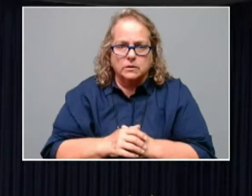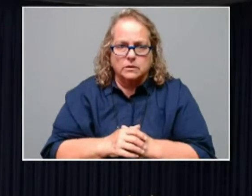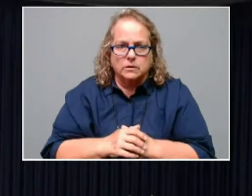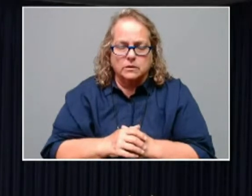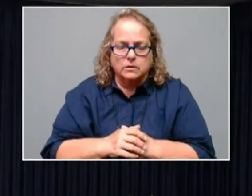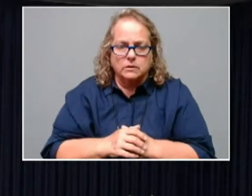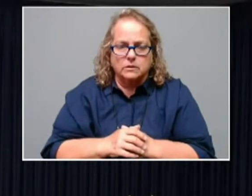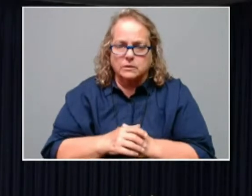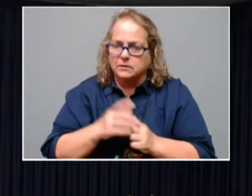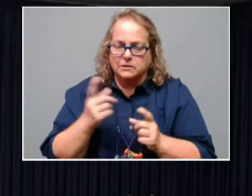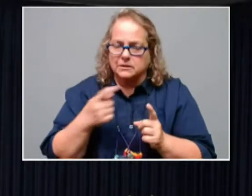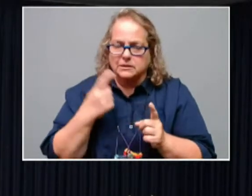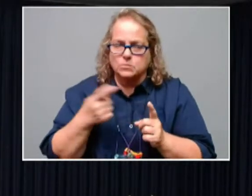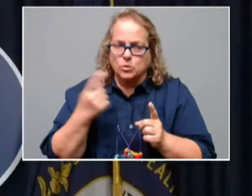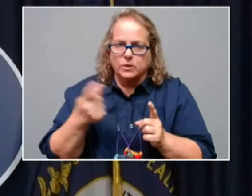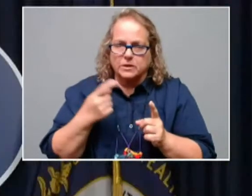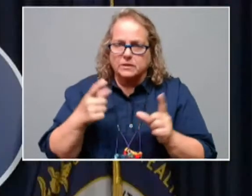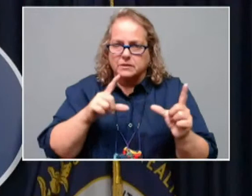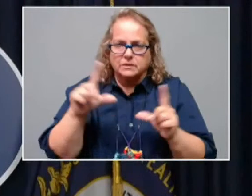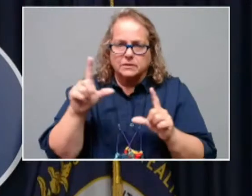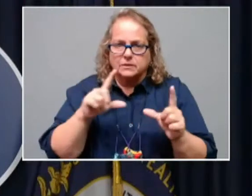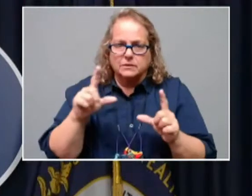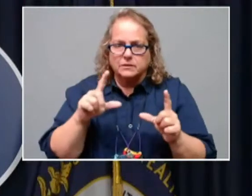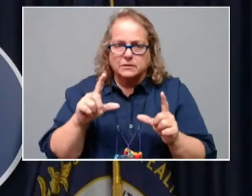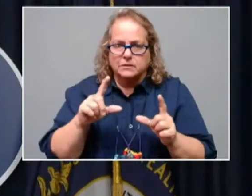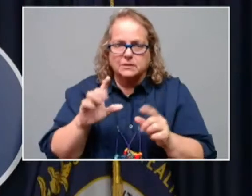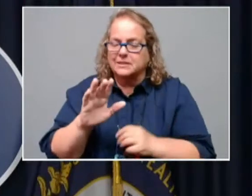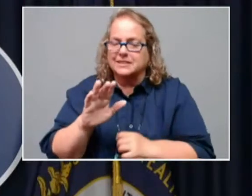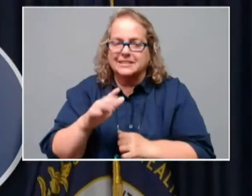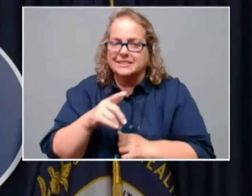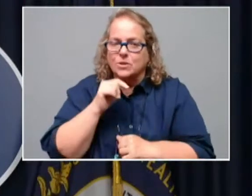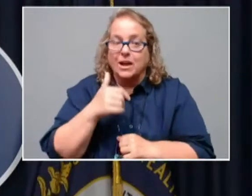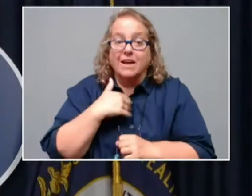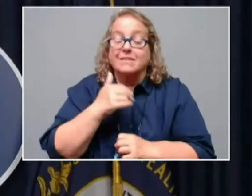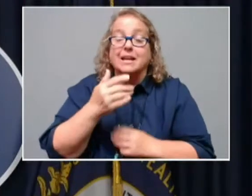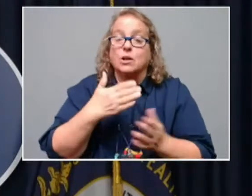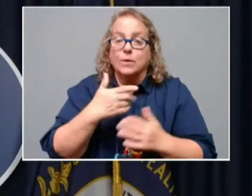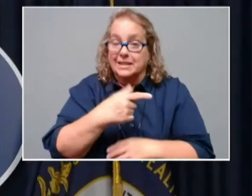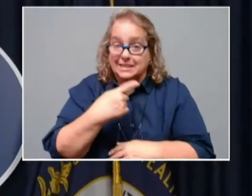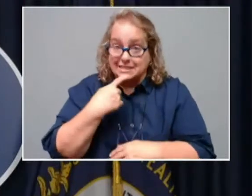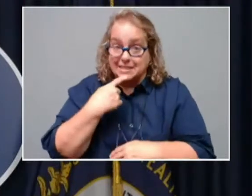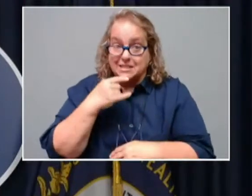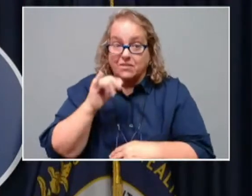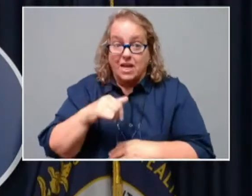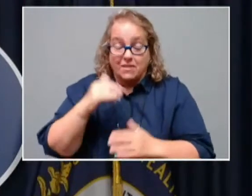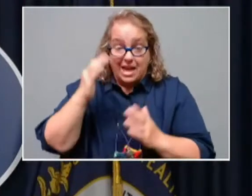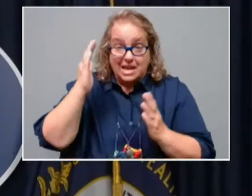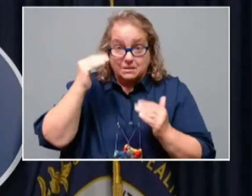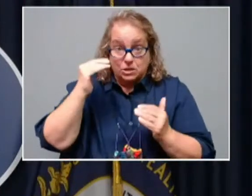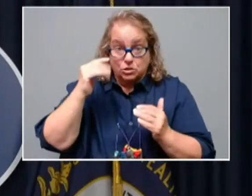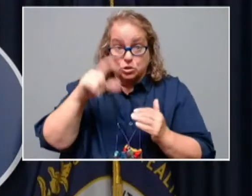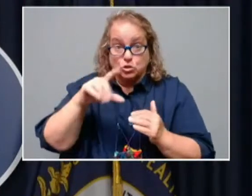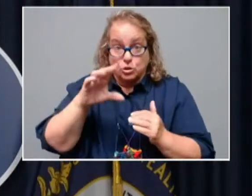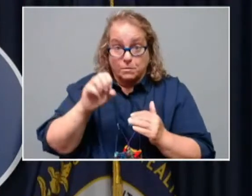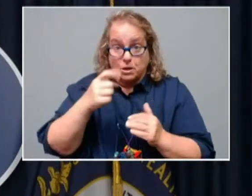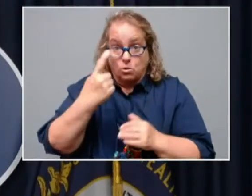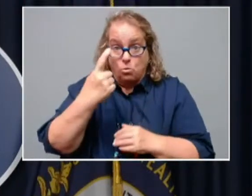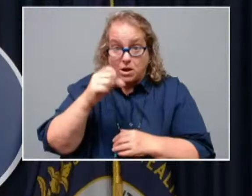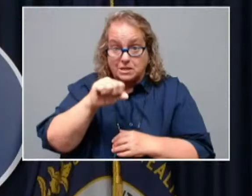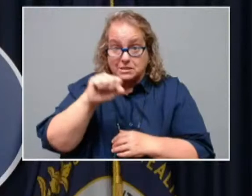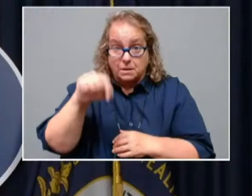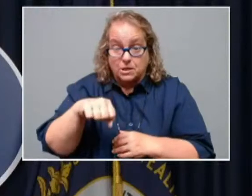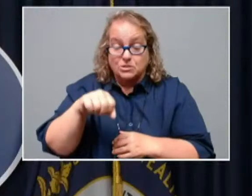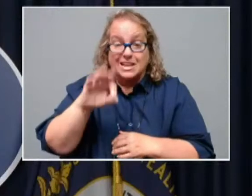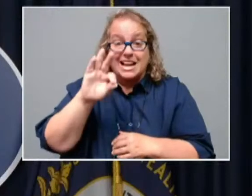Keep going. Okay. They'd said that the expectation should be in the course of a semester,